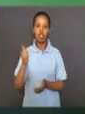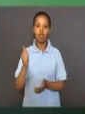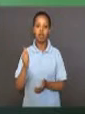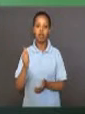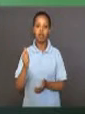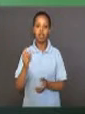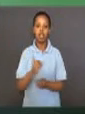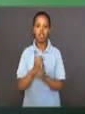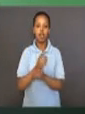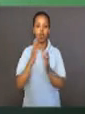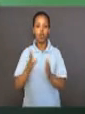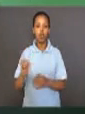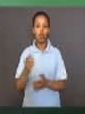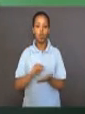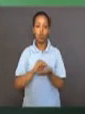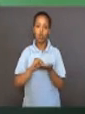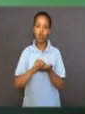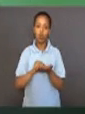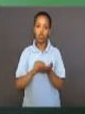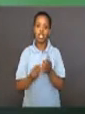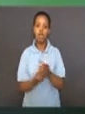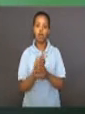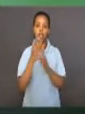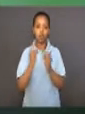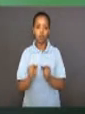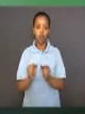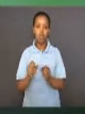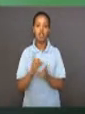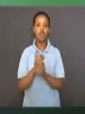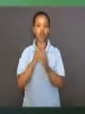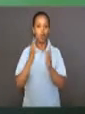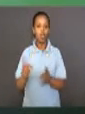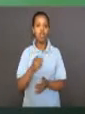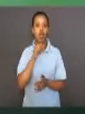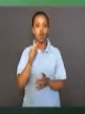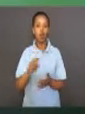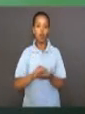produce organic molecules from inorganic materials.